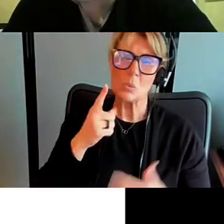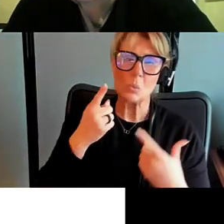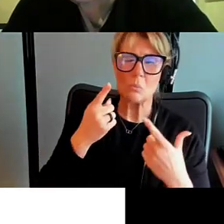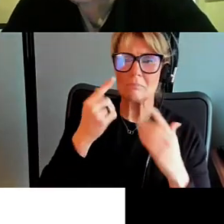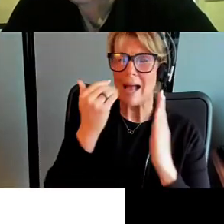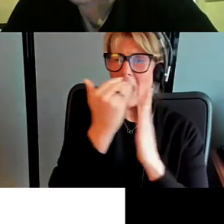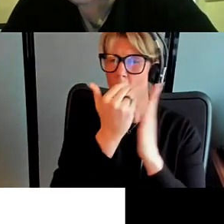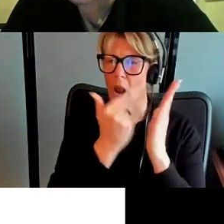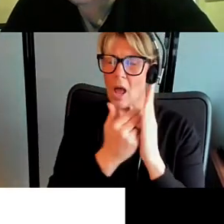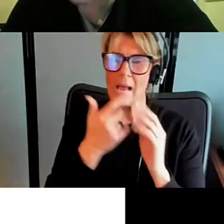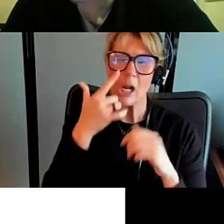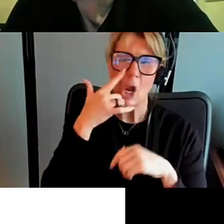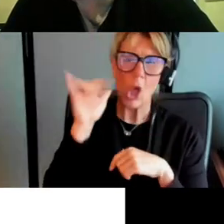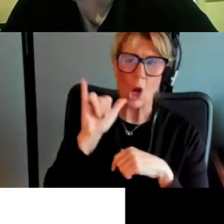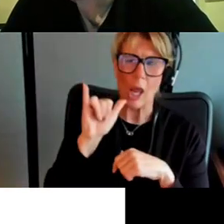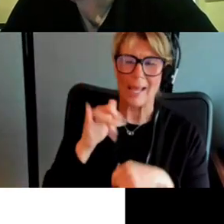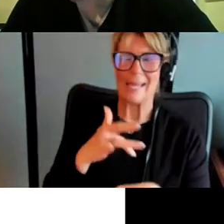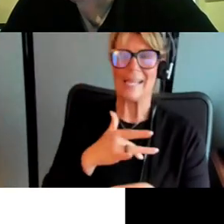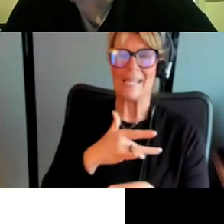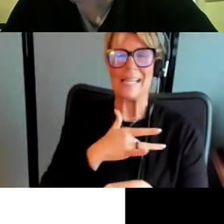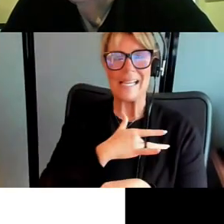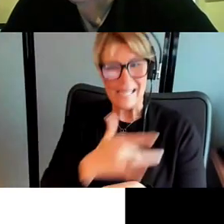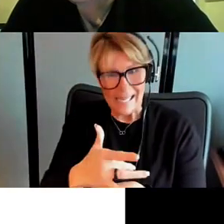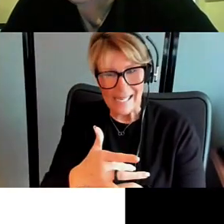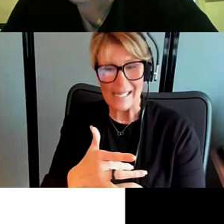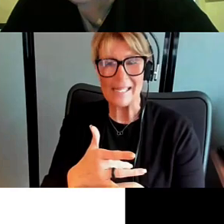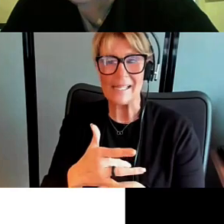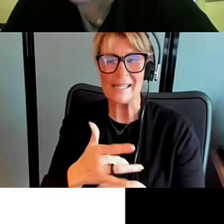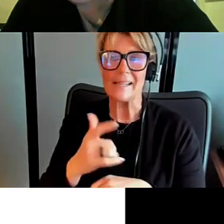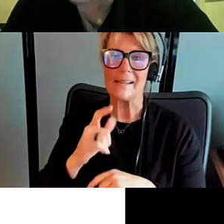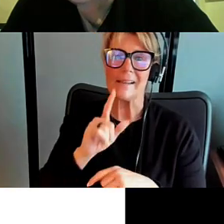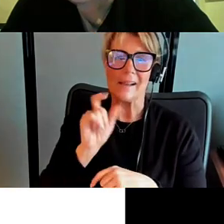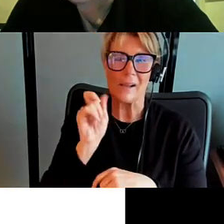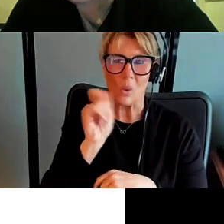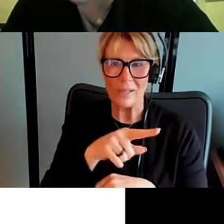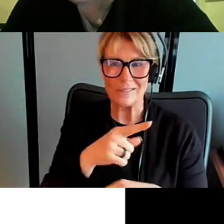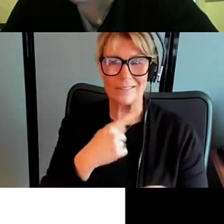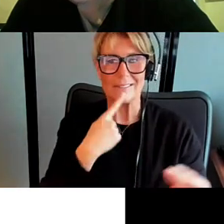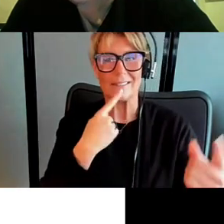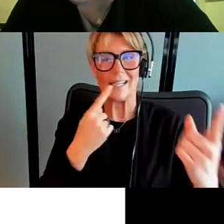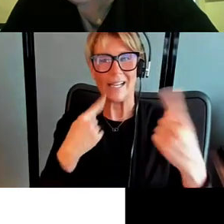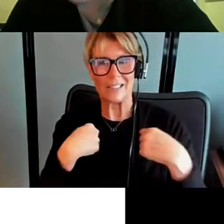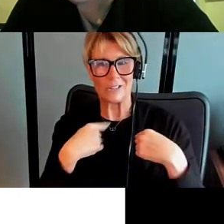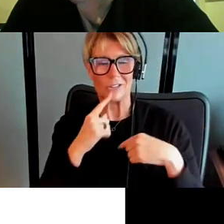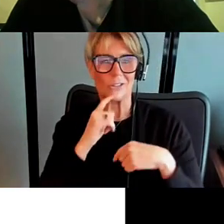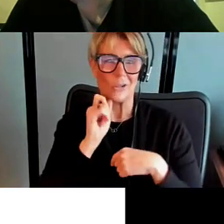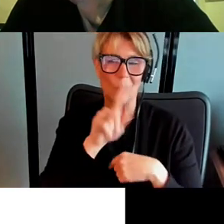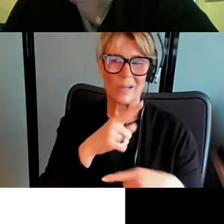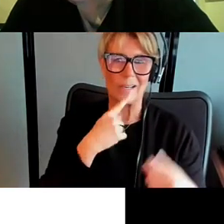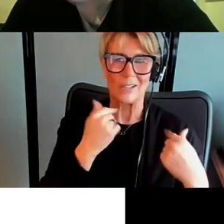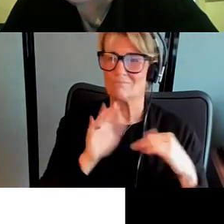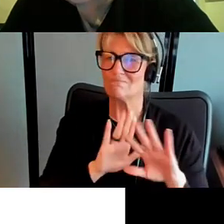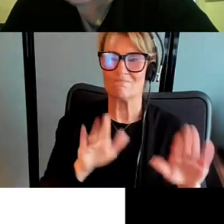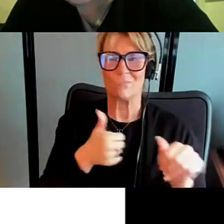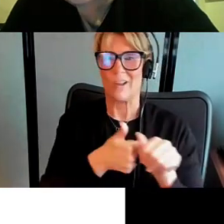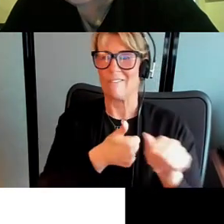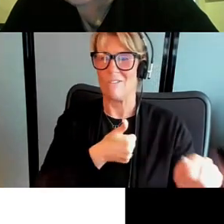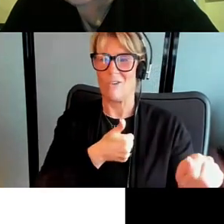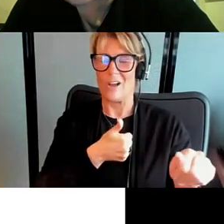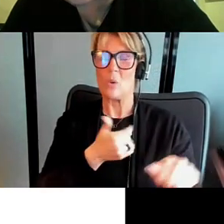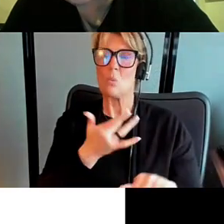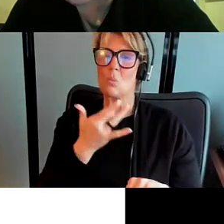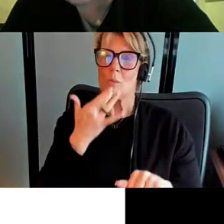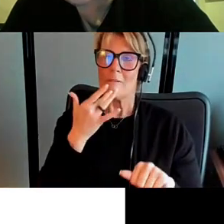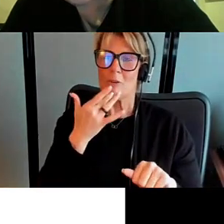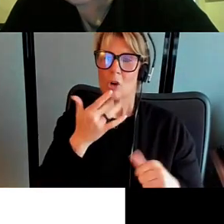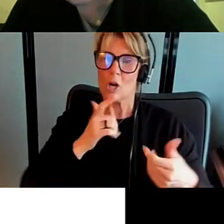in podcasts, it's a question answer sort of a format. We avoided that. We went into conversational style. So